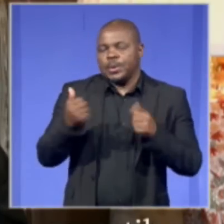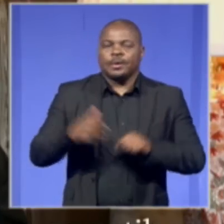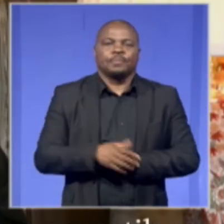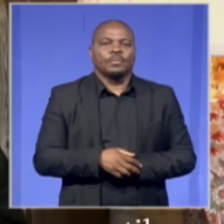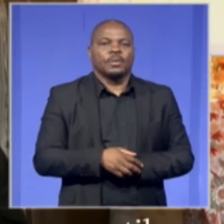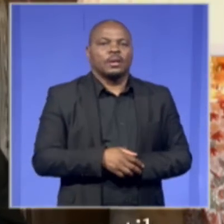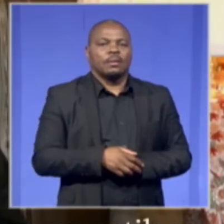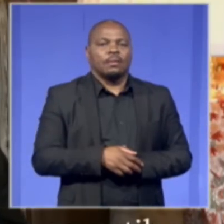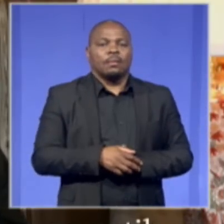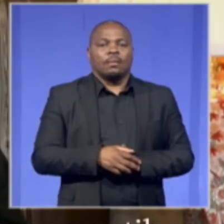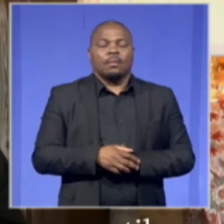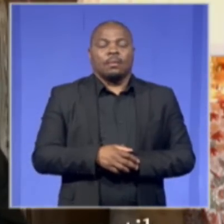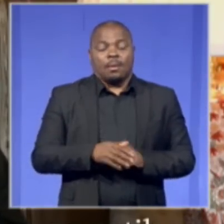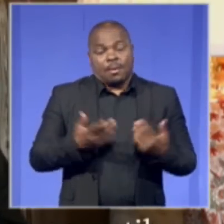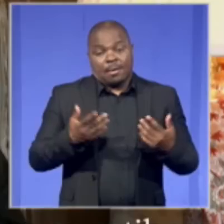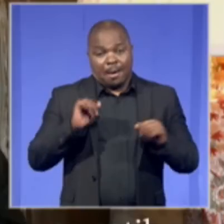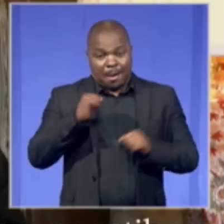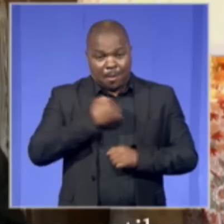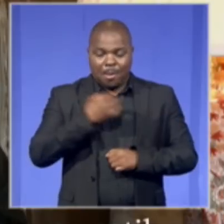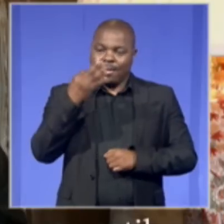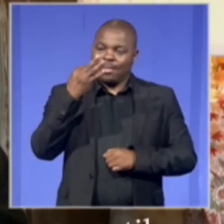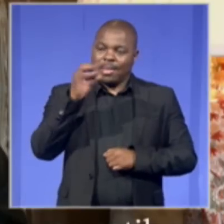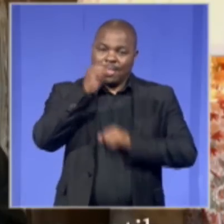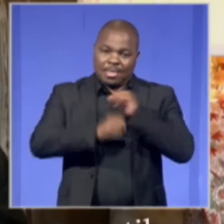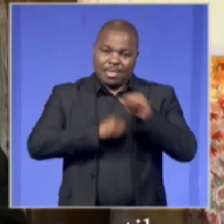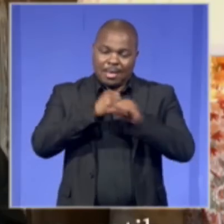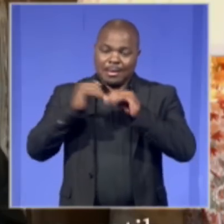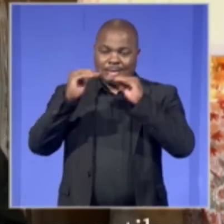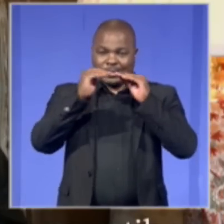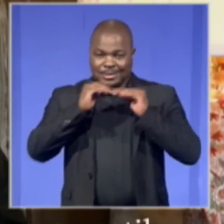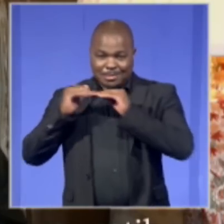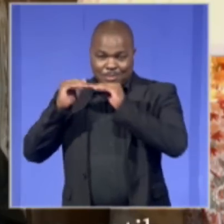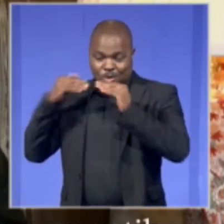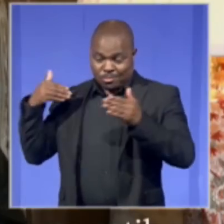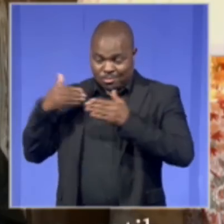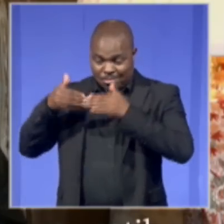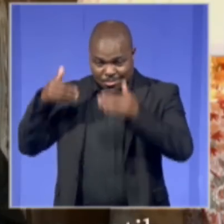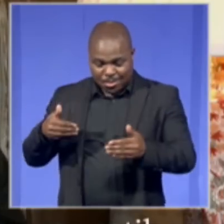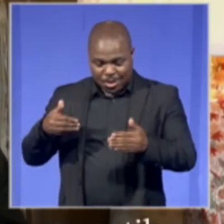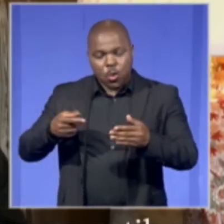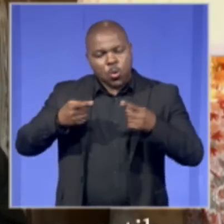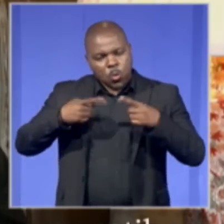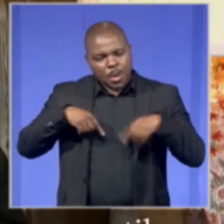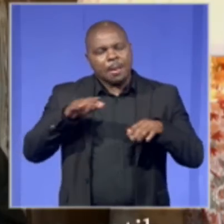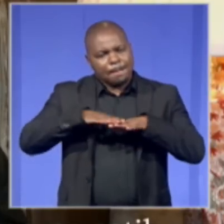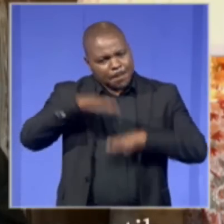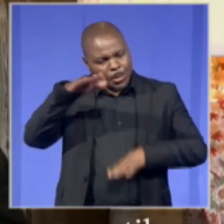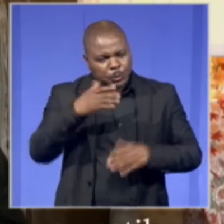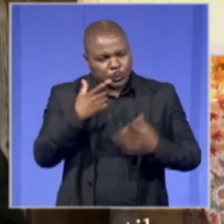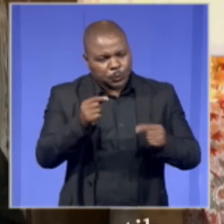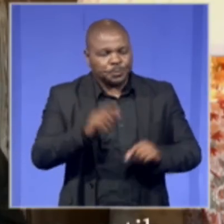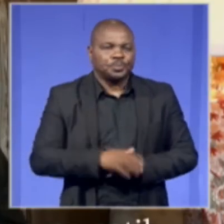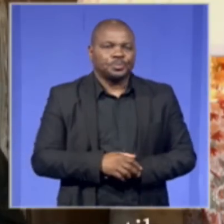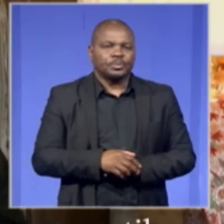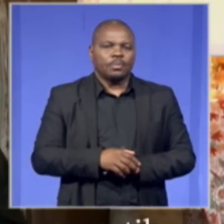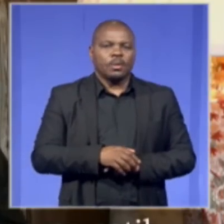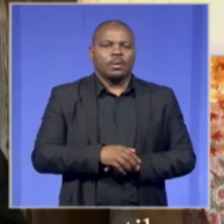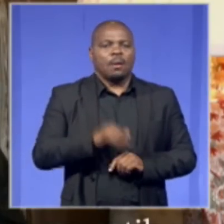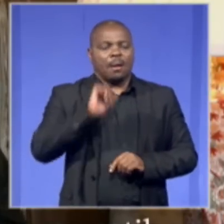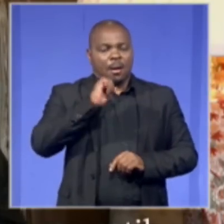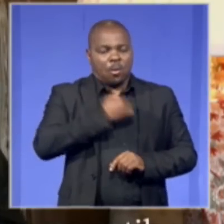In this 30th year of our democracy, we've taken further steps to advance our constitutional